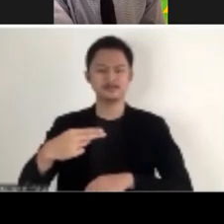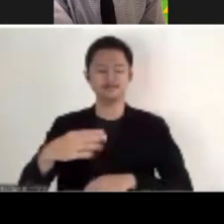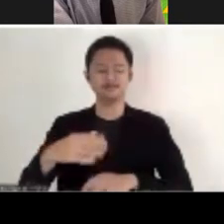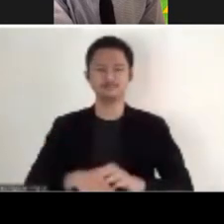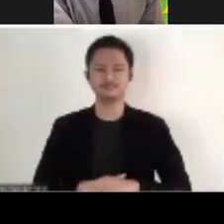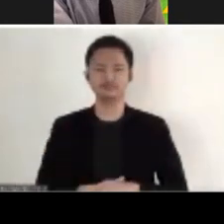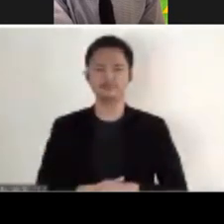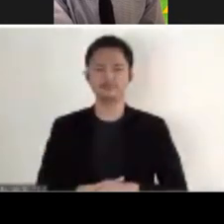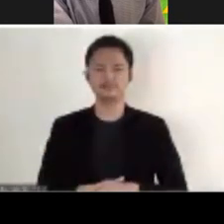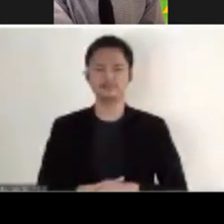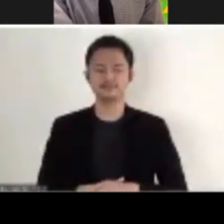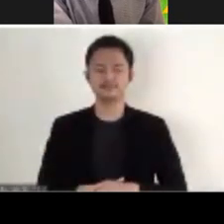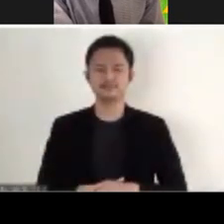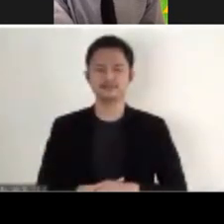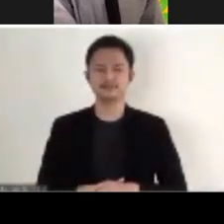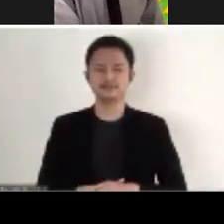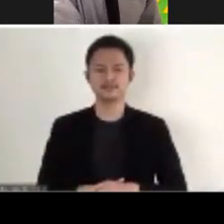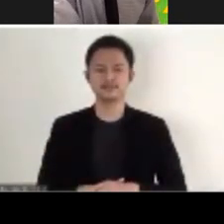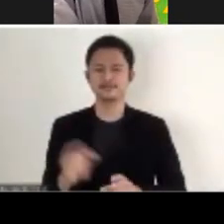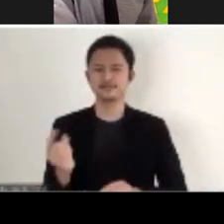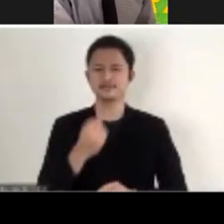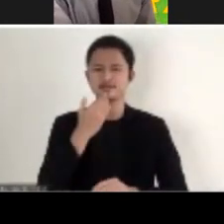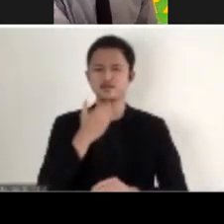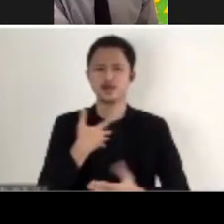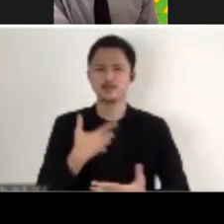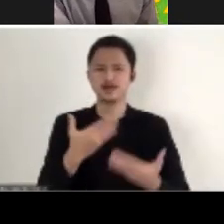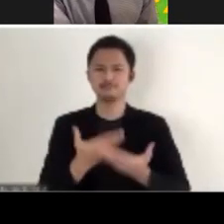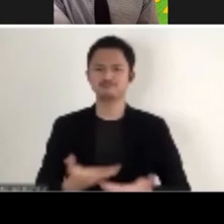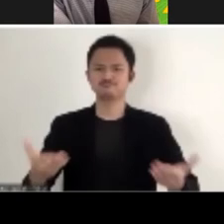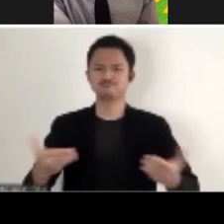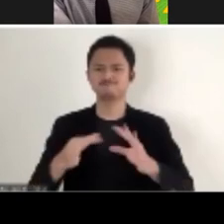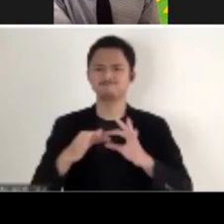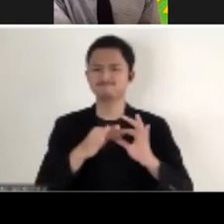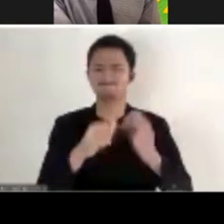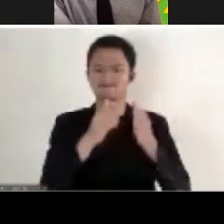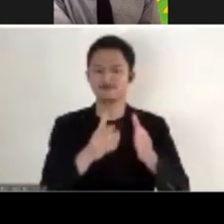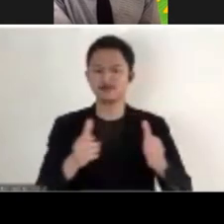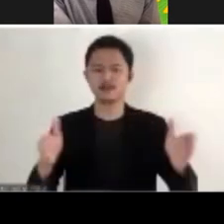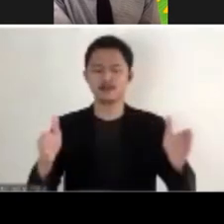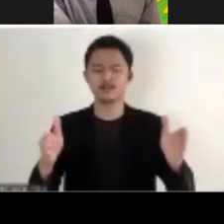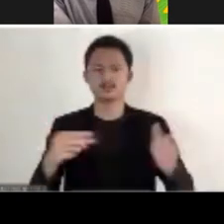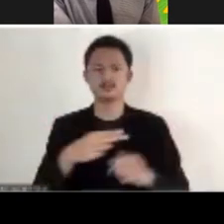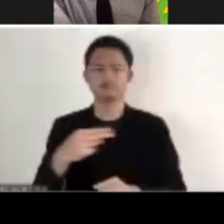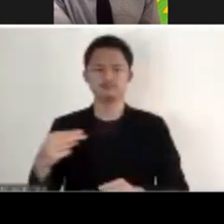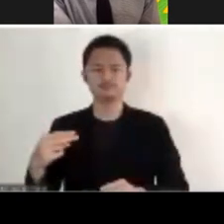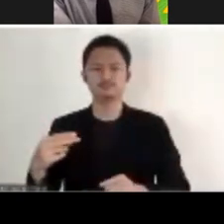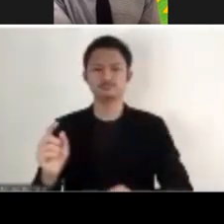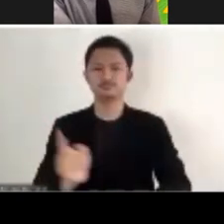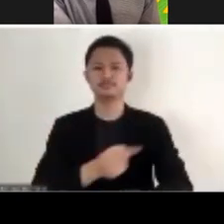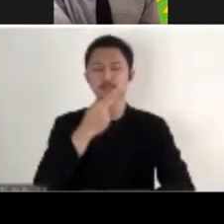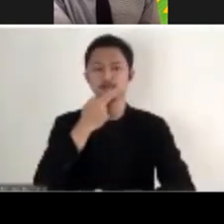mengejar2 long-standing secure Township mod Indonesia and we have